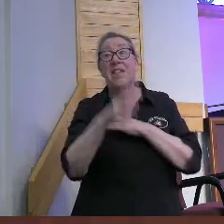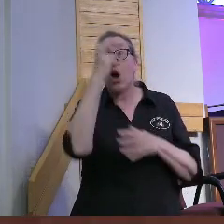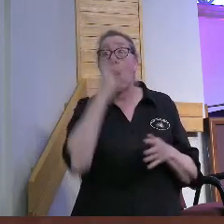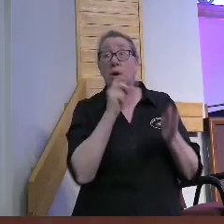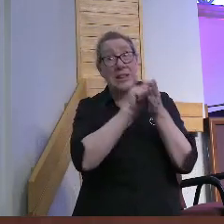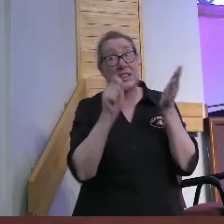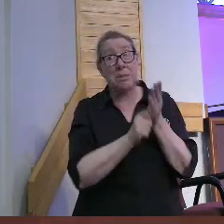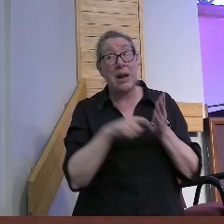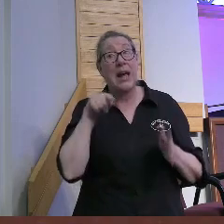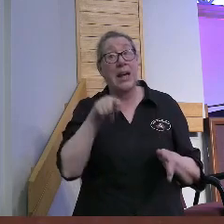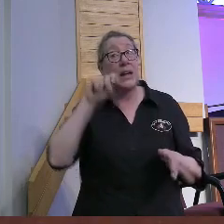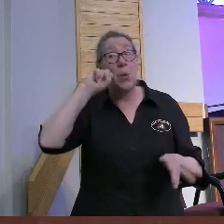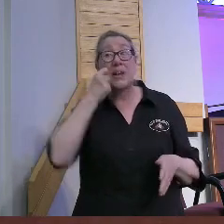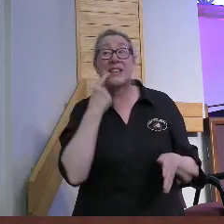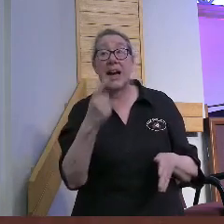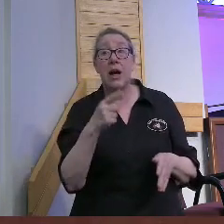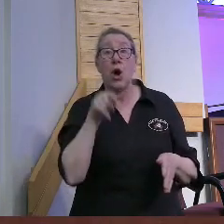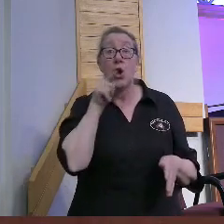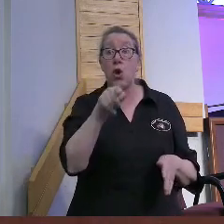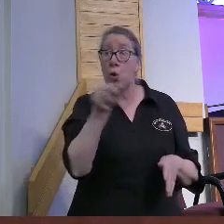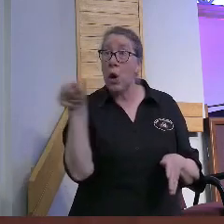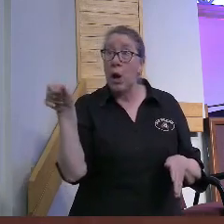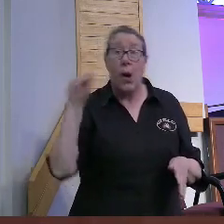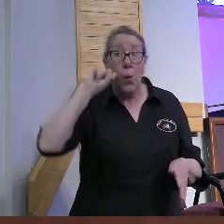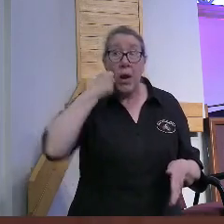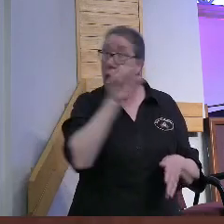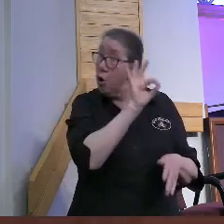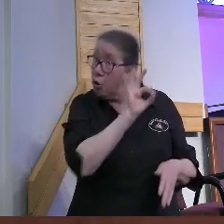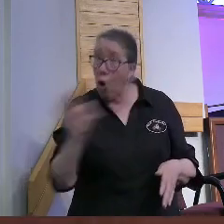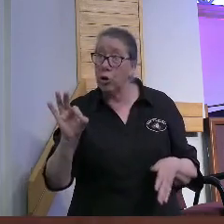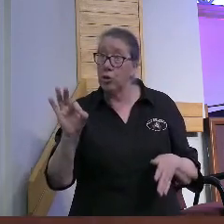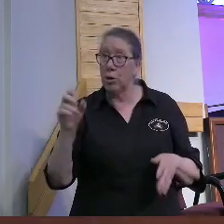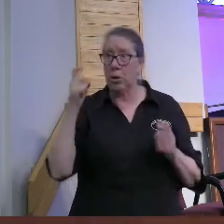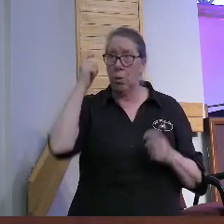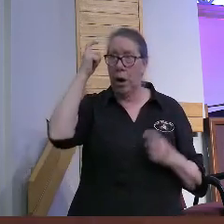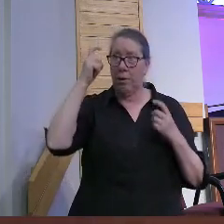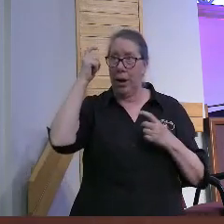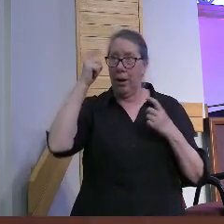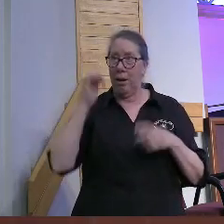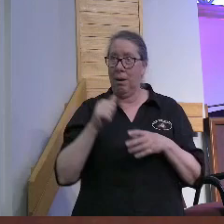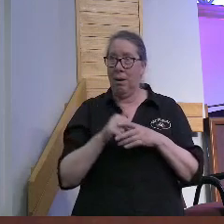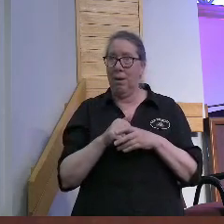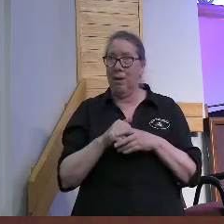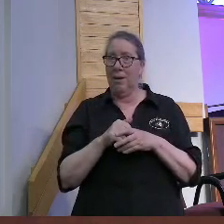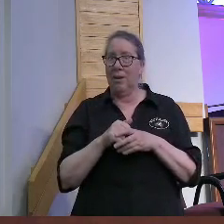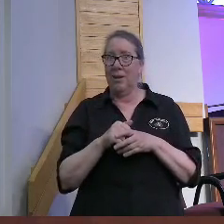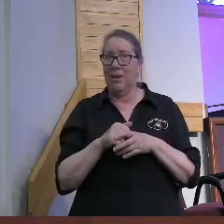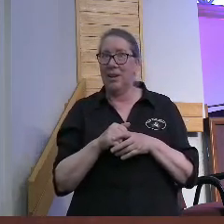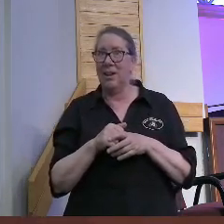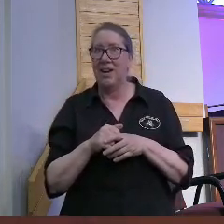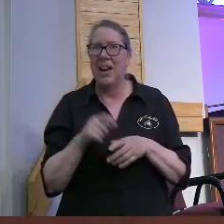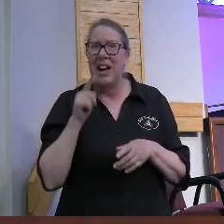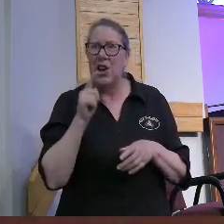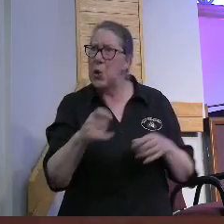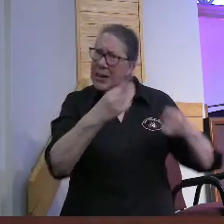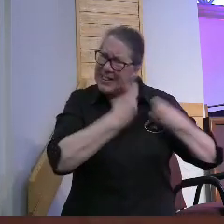And so when we worry, it's not just, oh, I'm just a worry wart. No. Jesus is saying, you're a